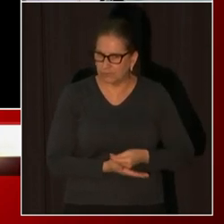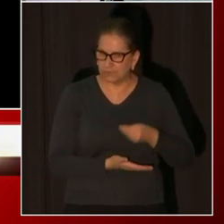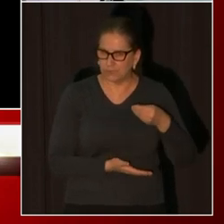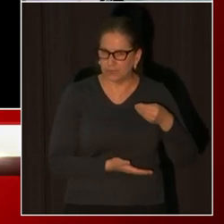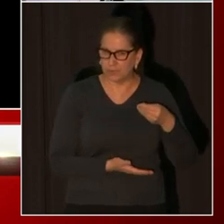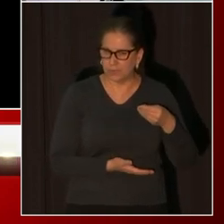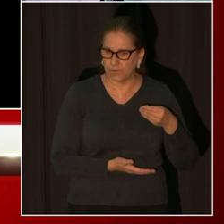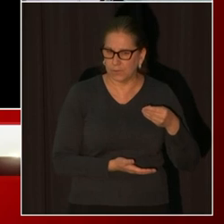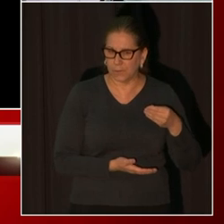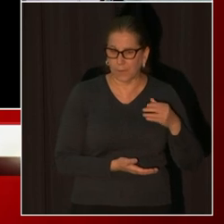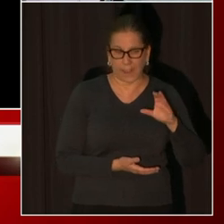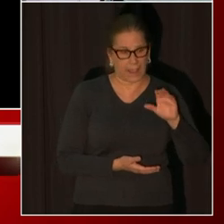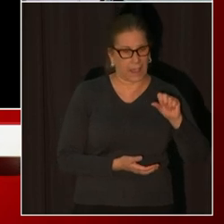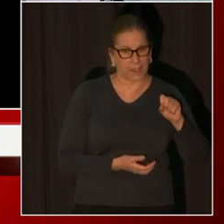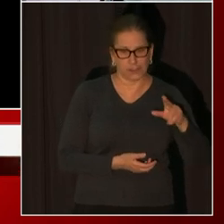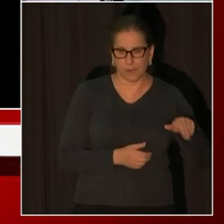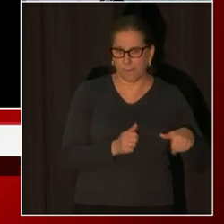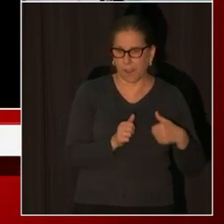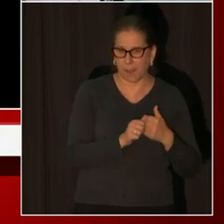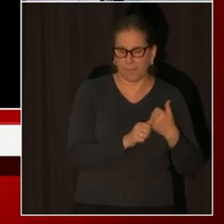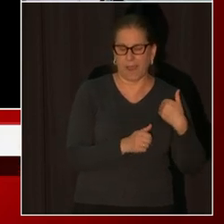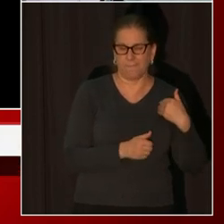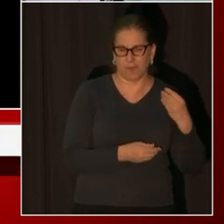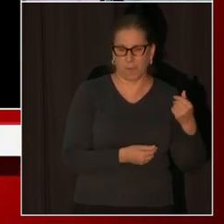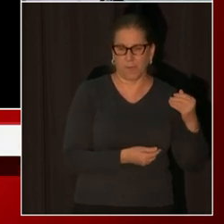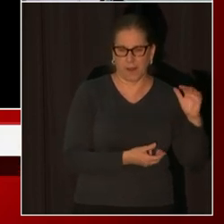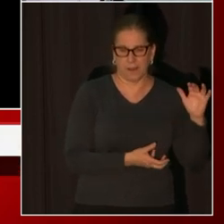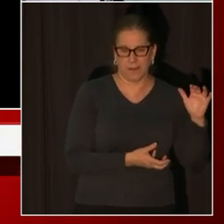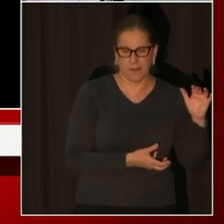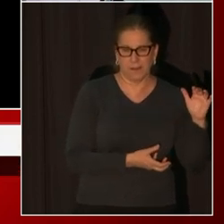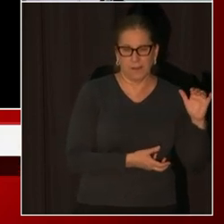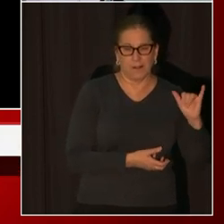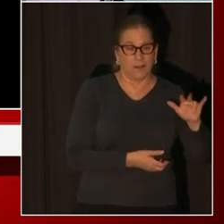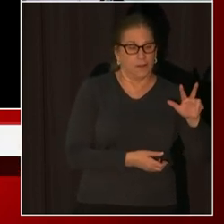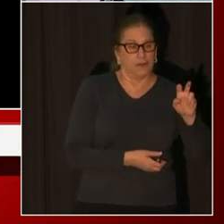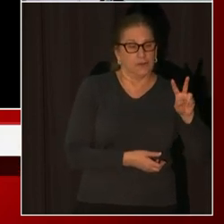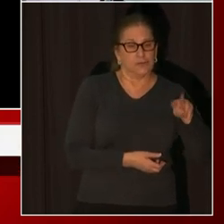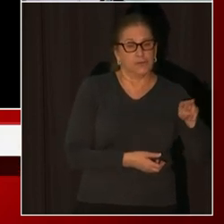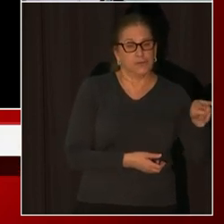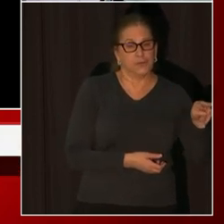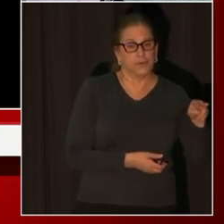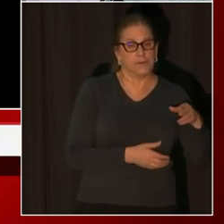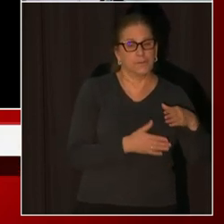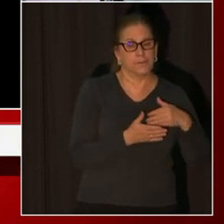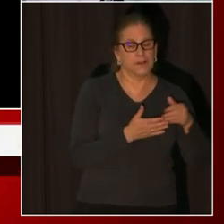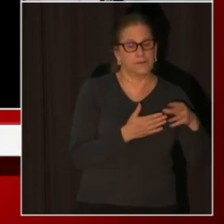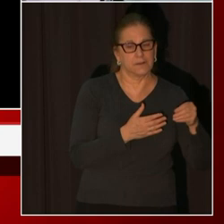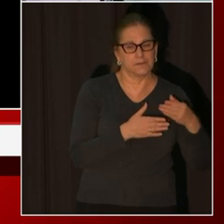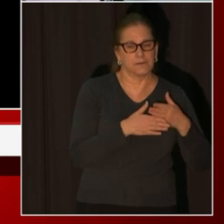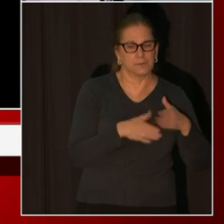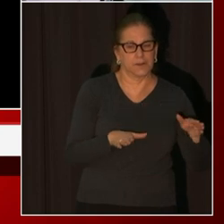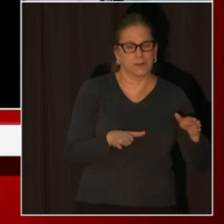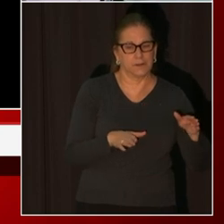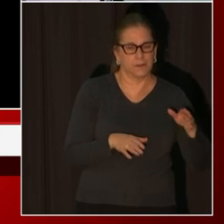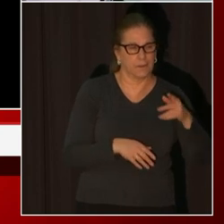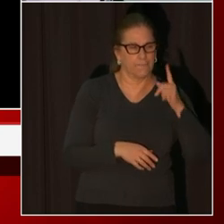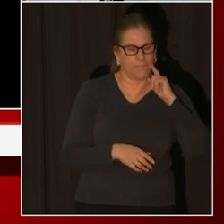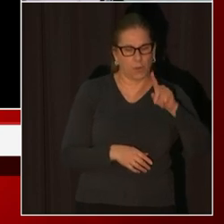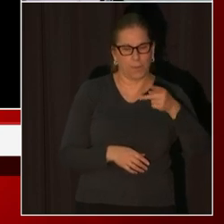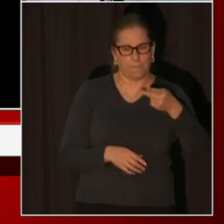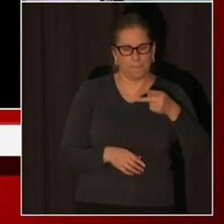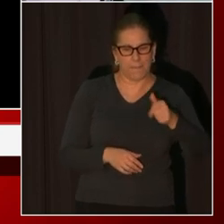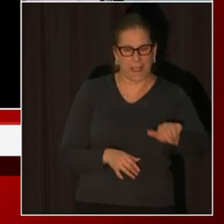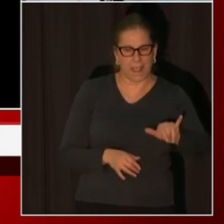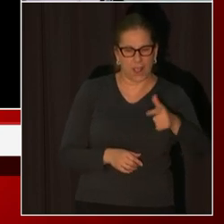that $322 million by law was split between PAYGO Capital and the Housing Production Trust Fund. That's where